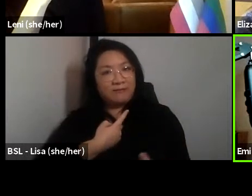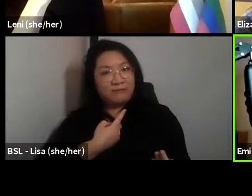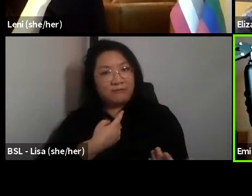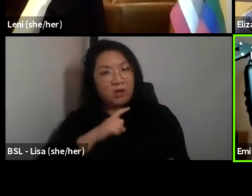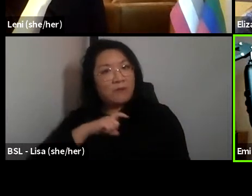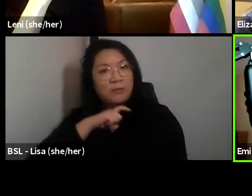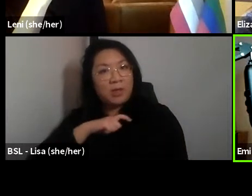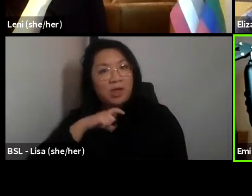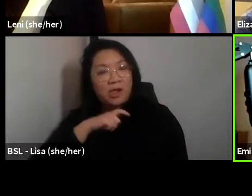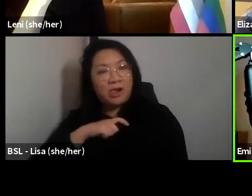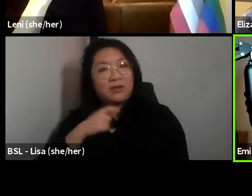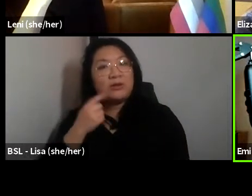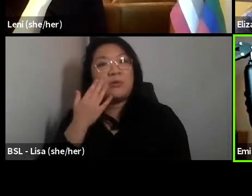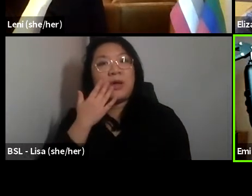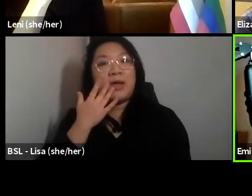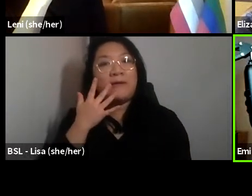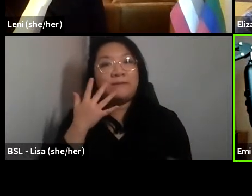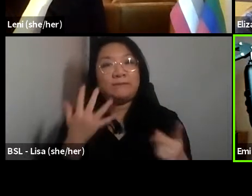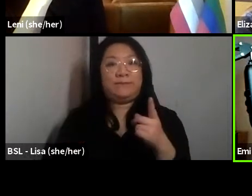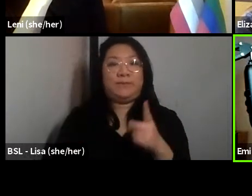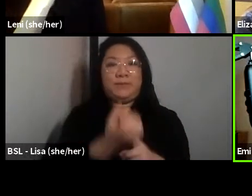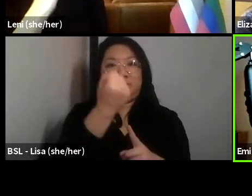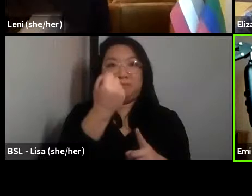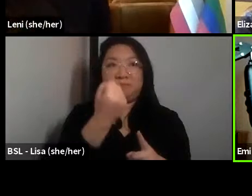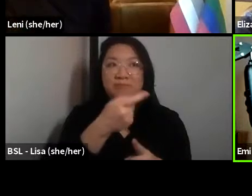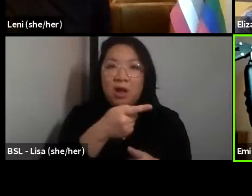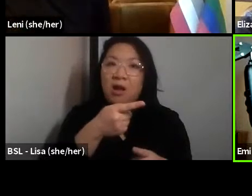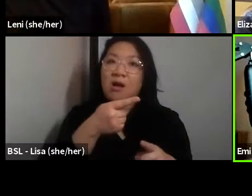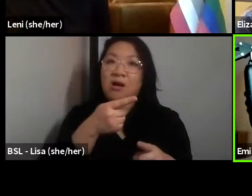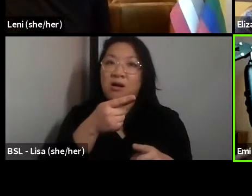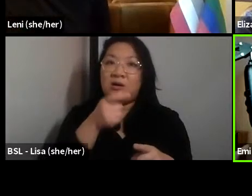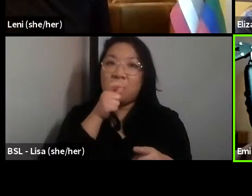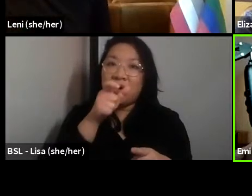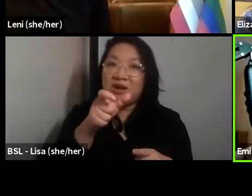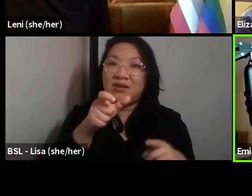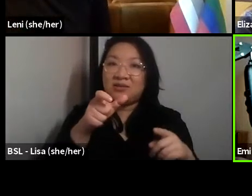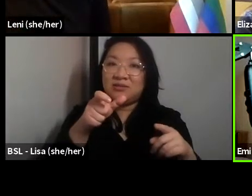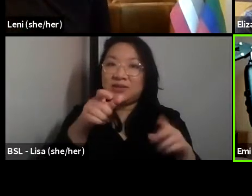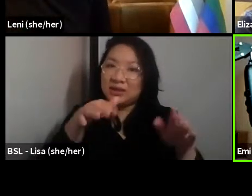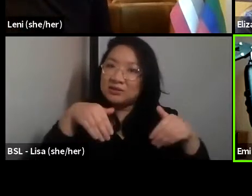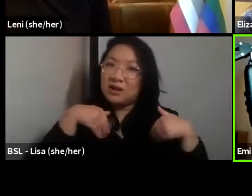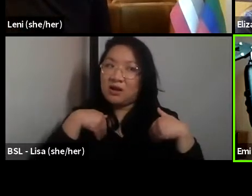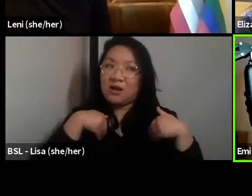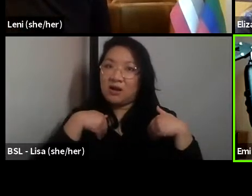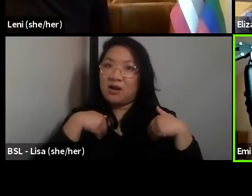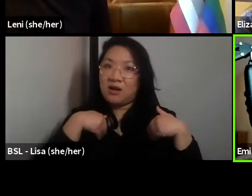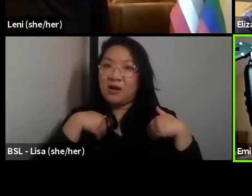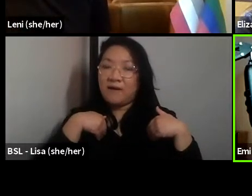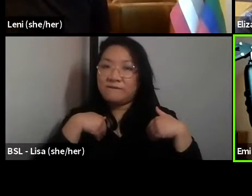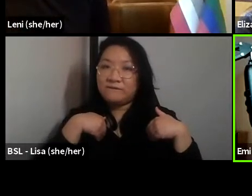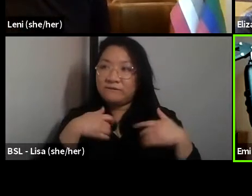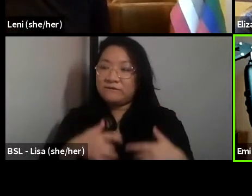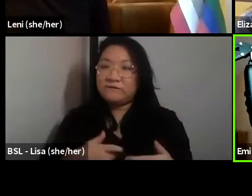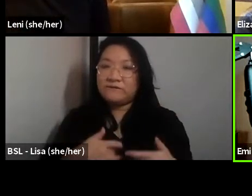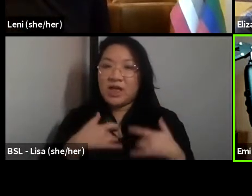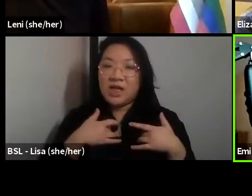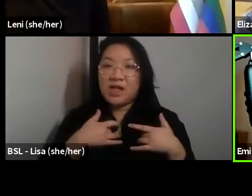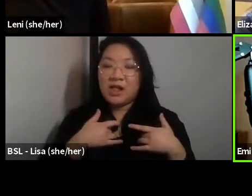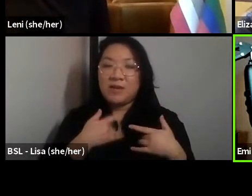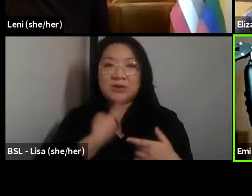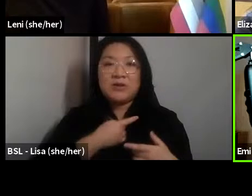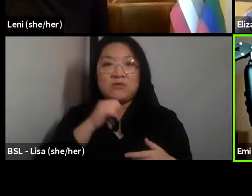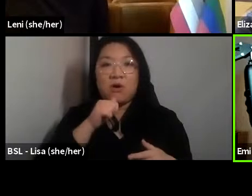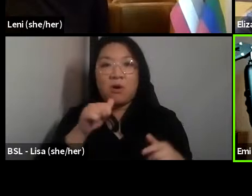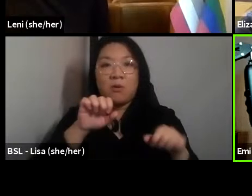I found the term asexual, kind of like Ollie said just now, it just felt like I was not broken, not